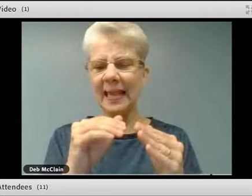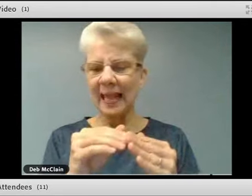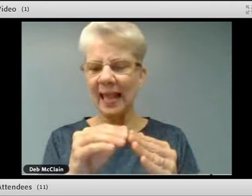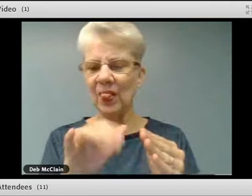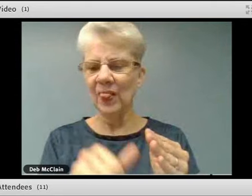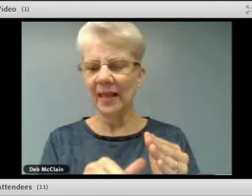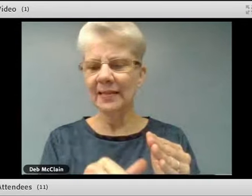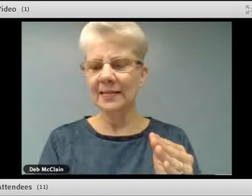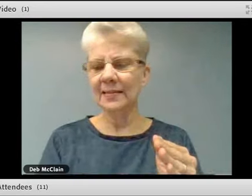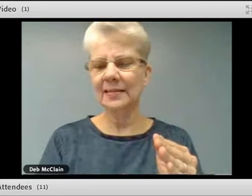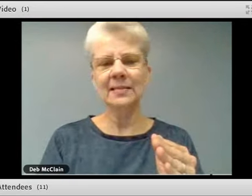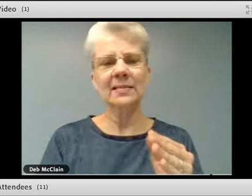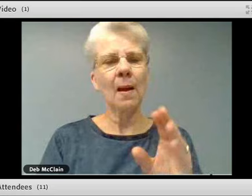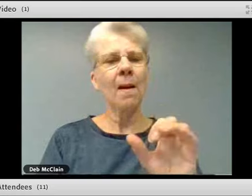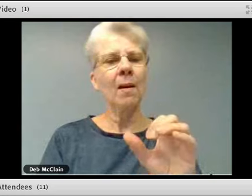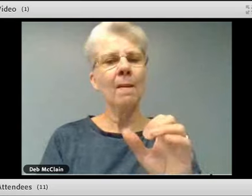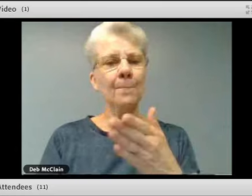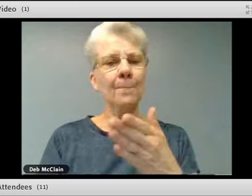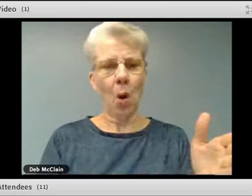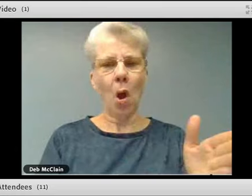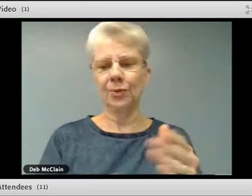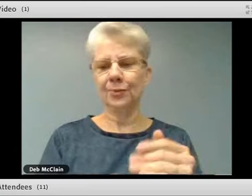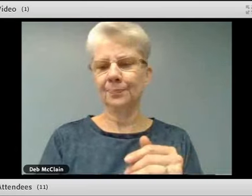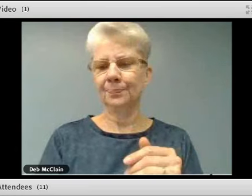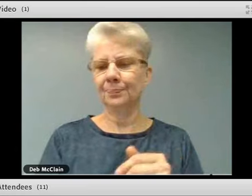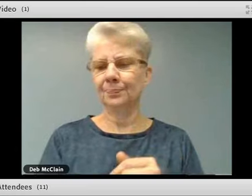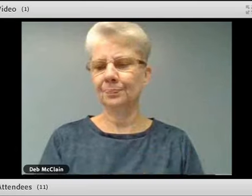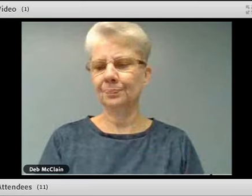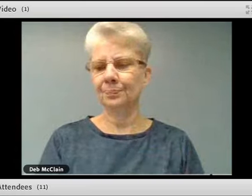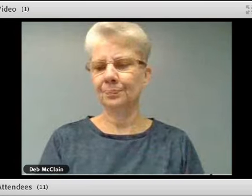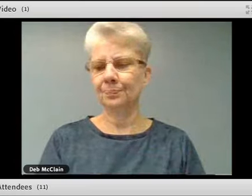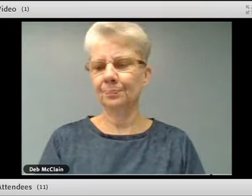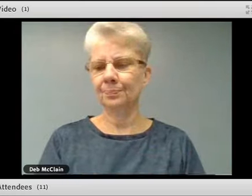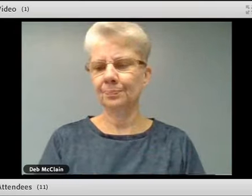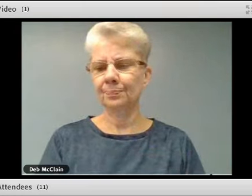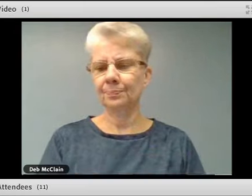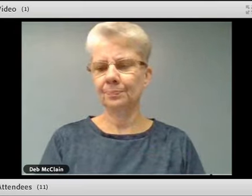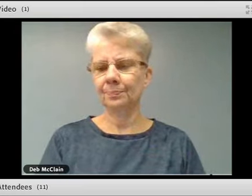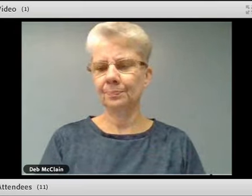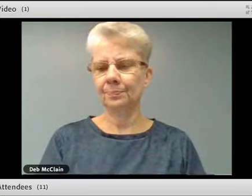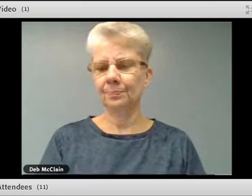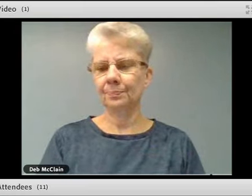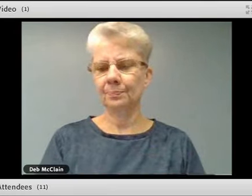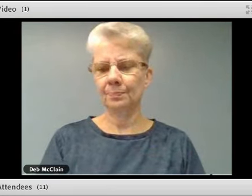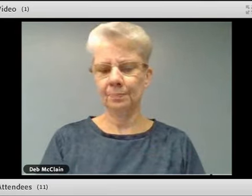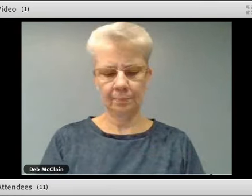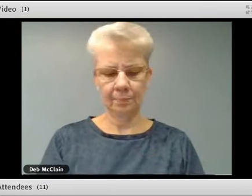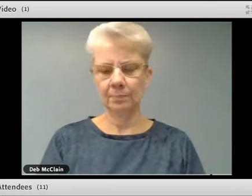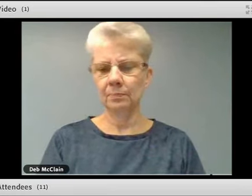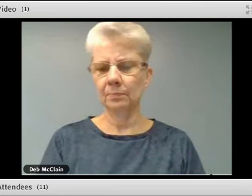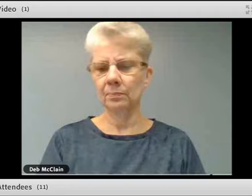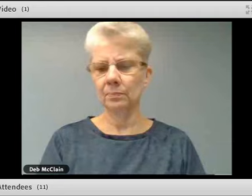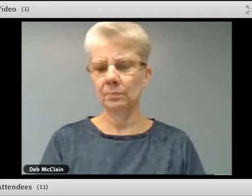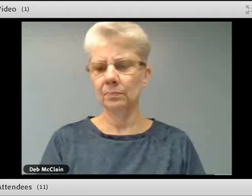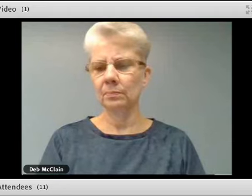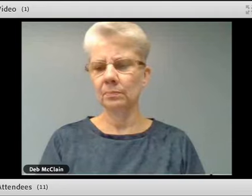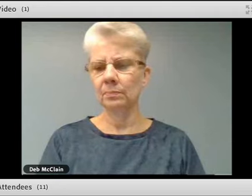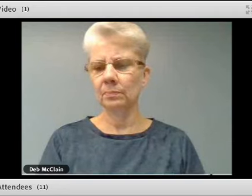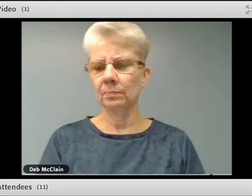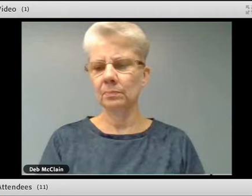this larger, broader topic. And each subtopic does have a small